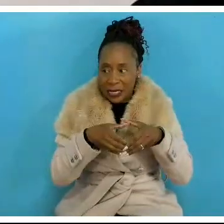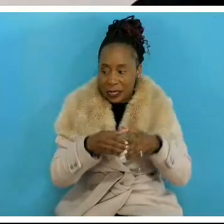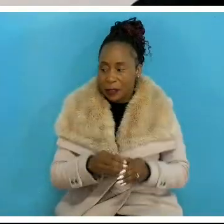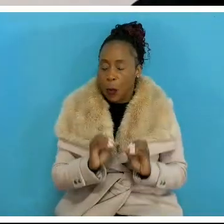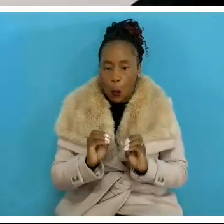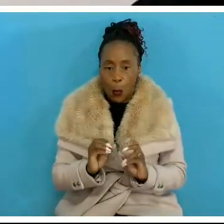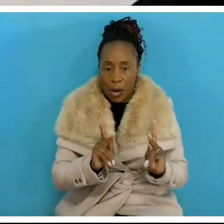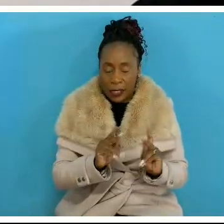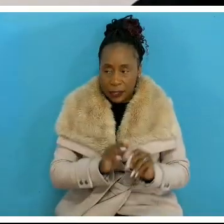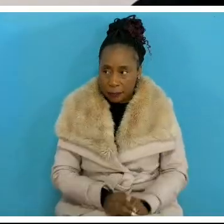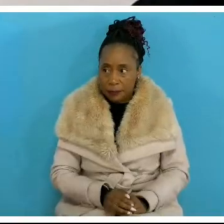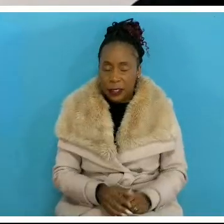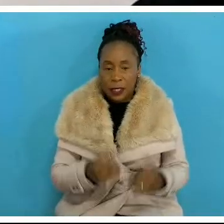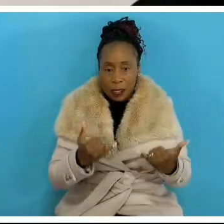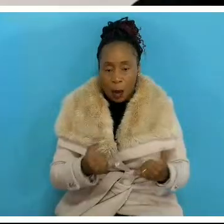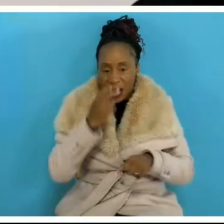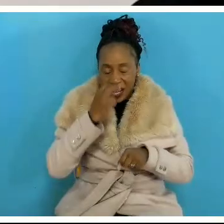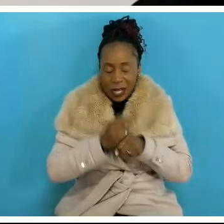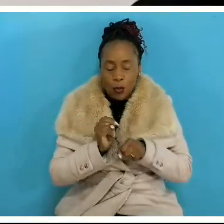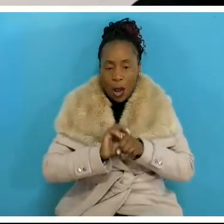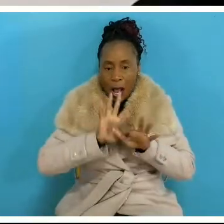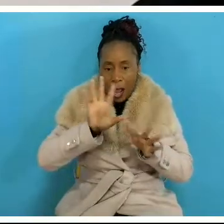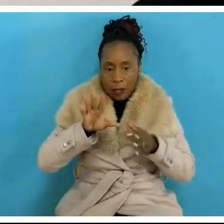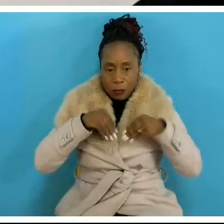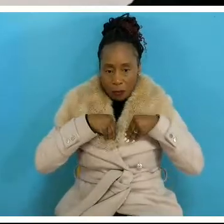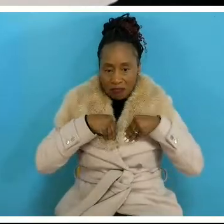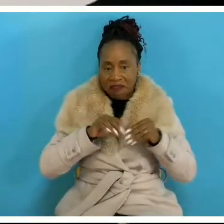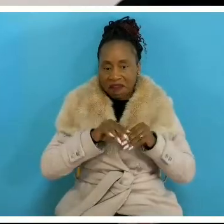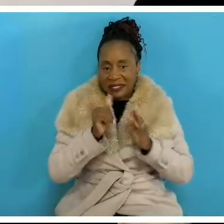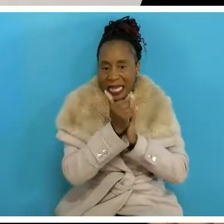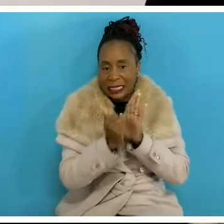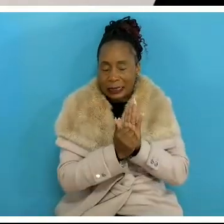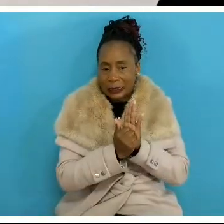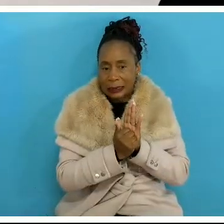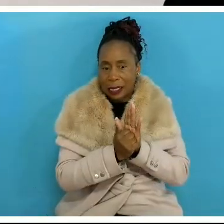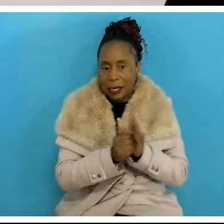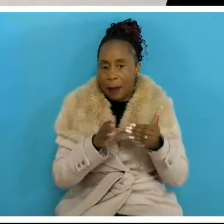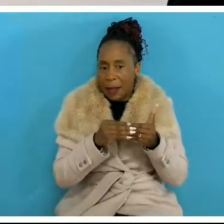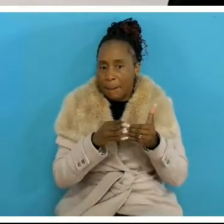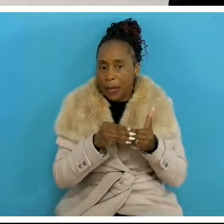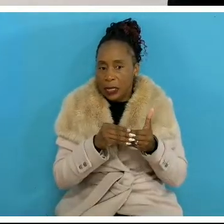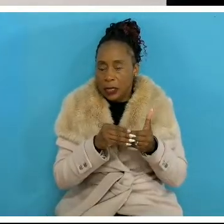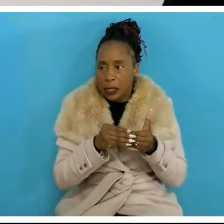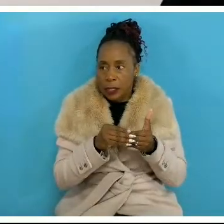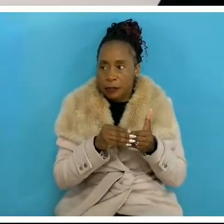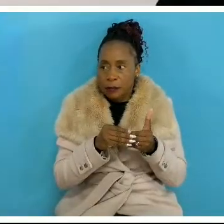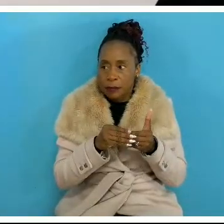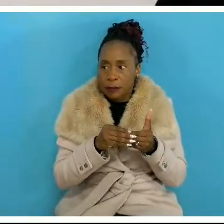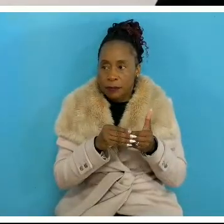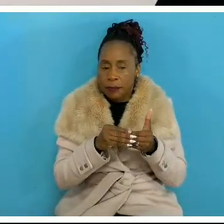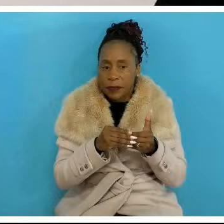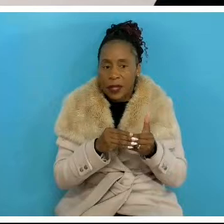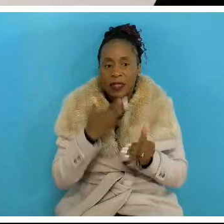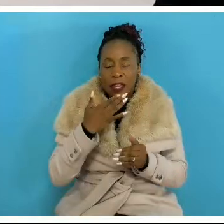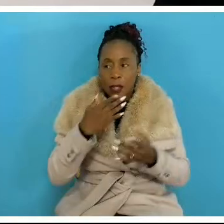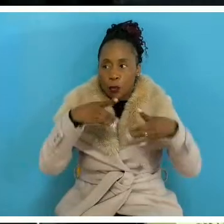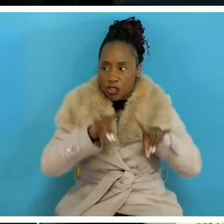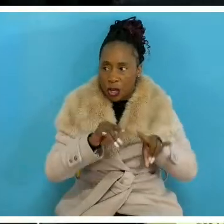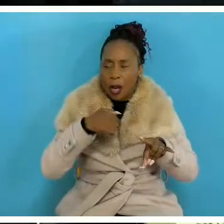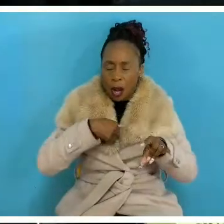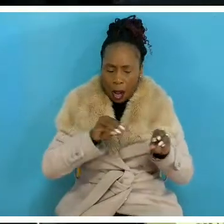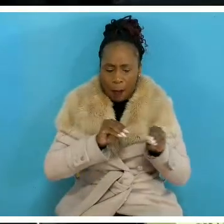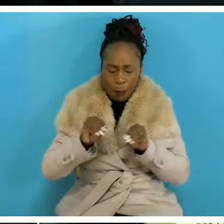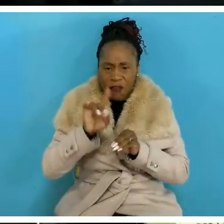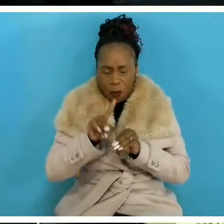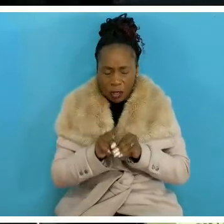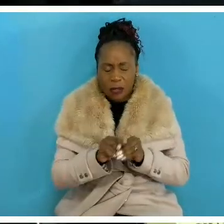so let's adopt the agenda, members. Member Fikwe. Thank you, Chair. I move for adoption